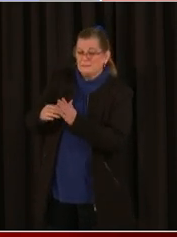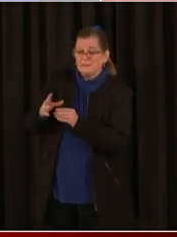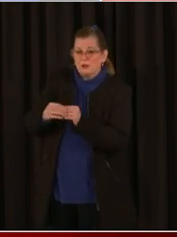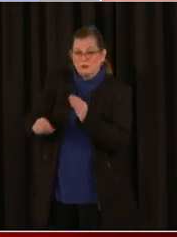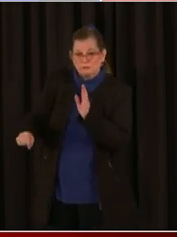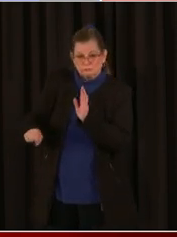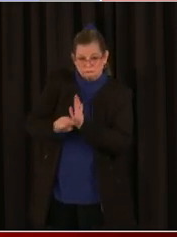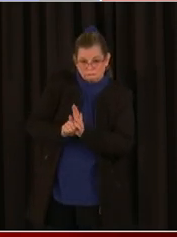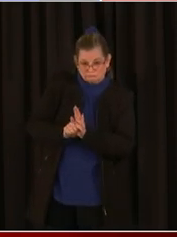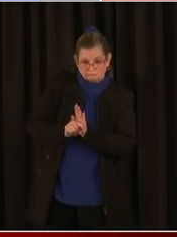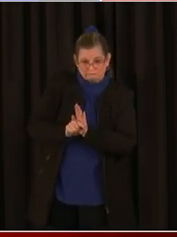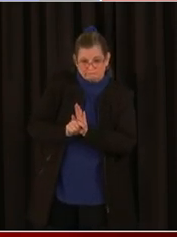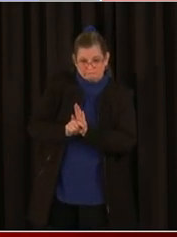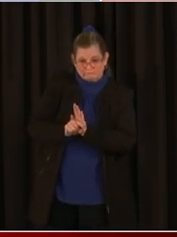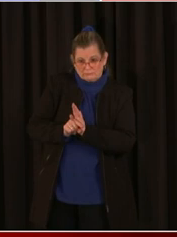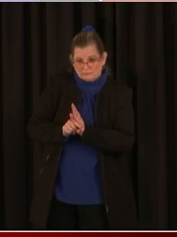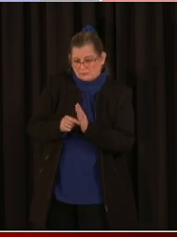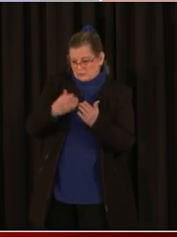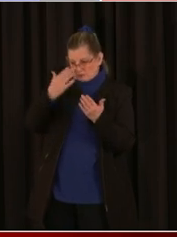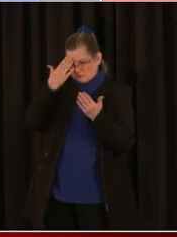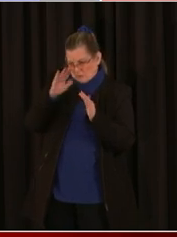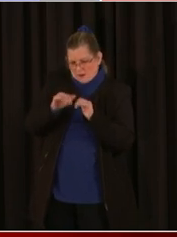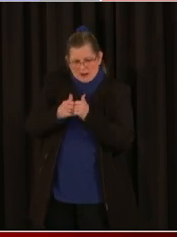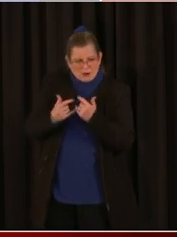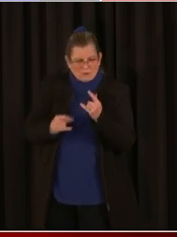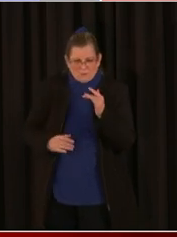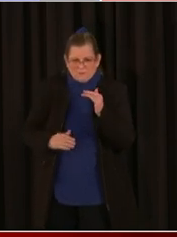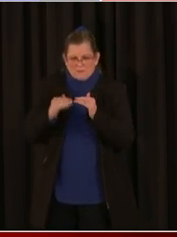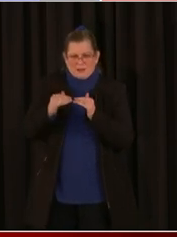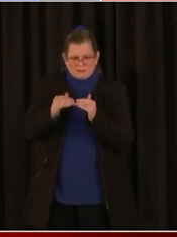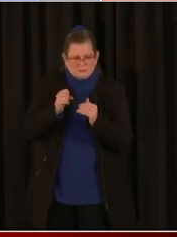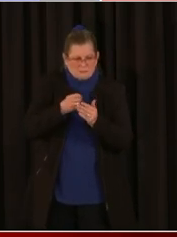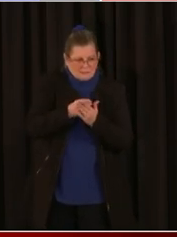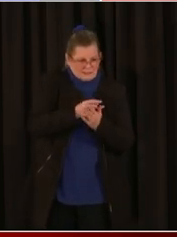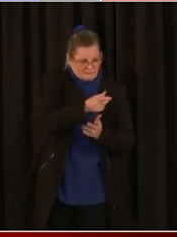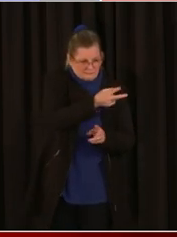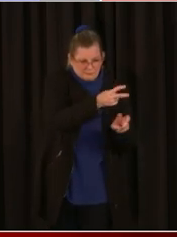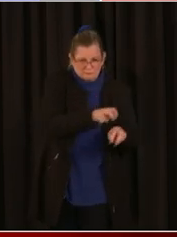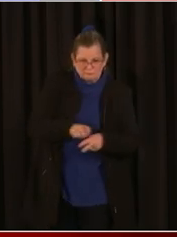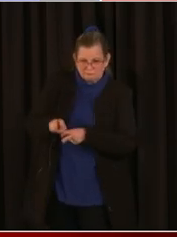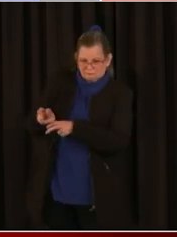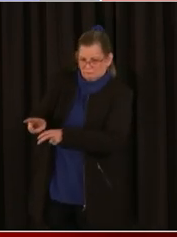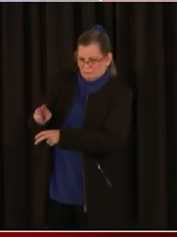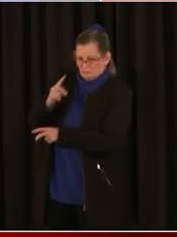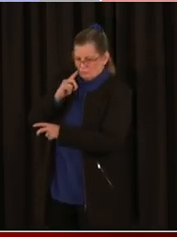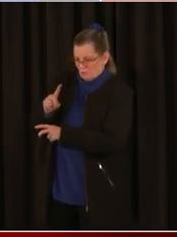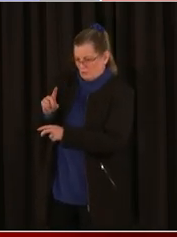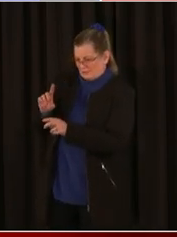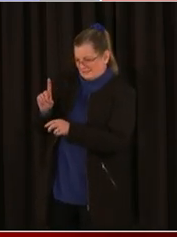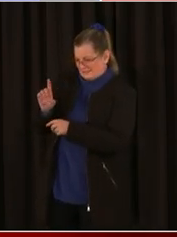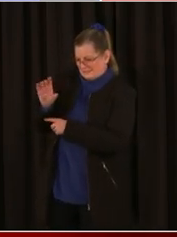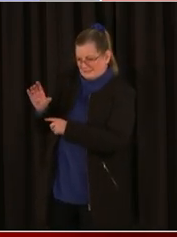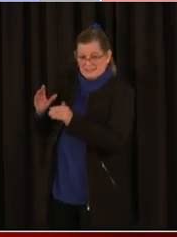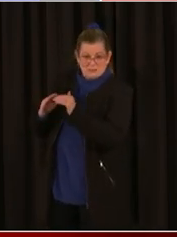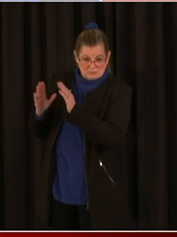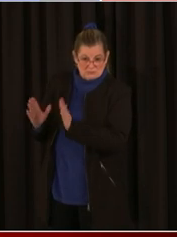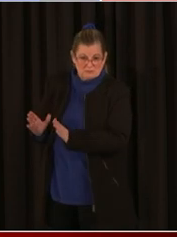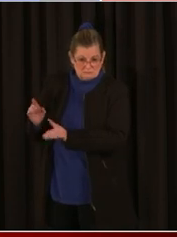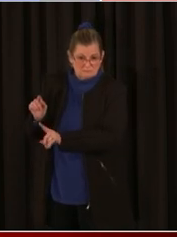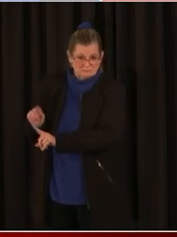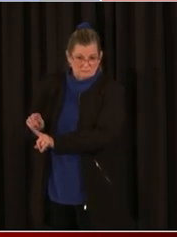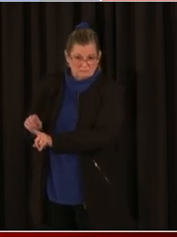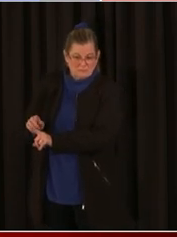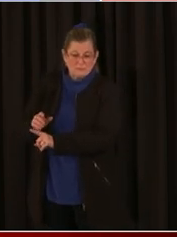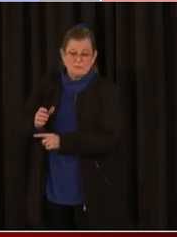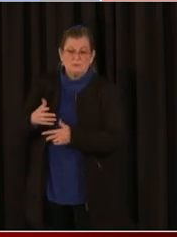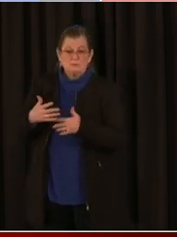estimates for the current fiscal year, and the shortfall over the financial plan, which is $461 million. So